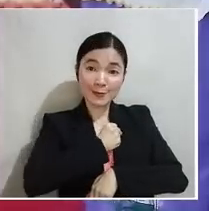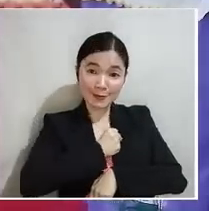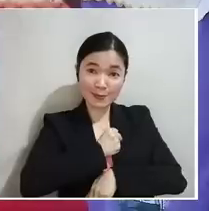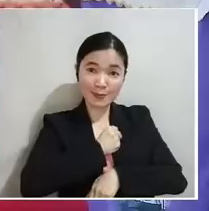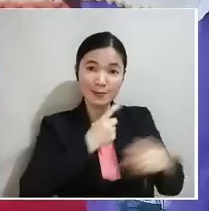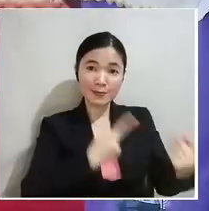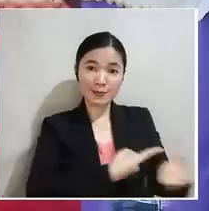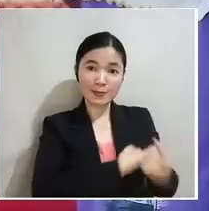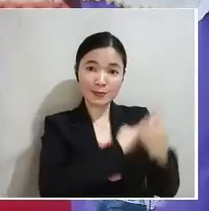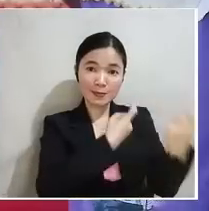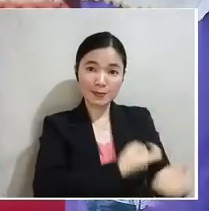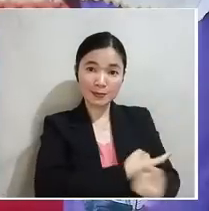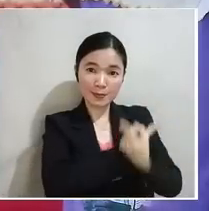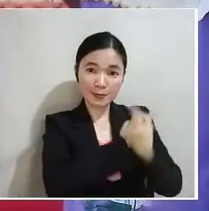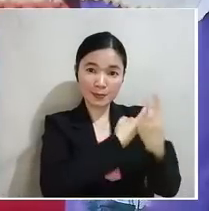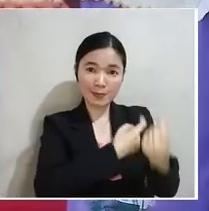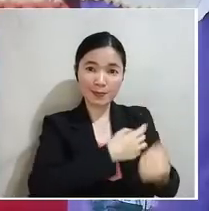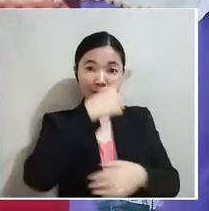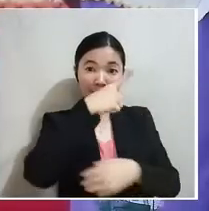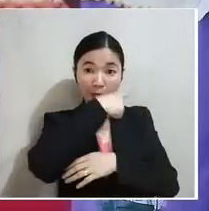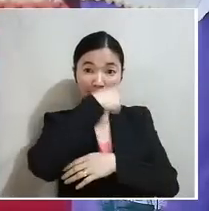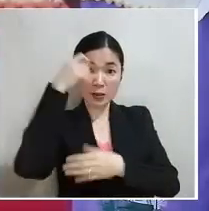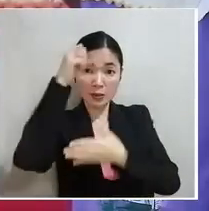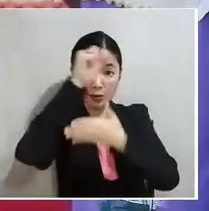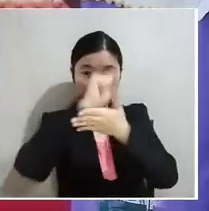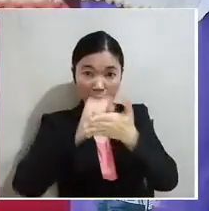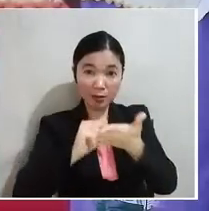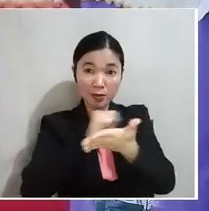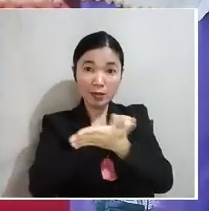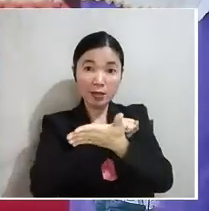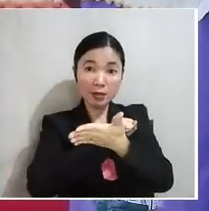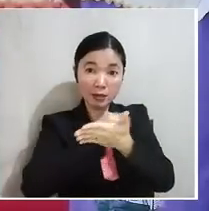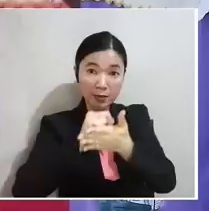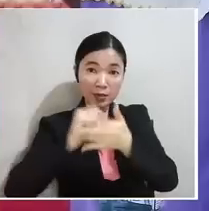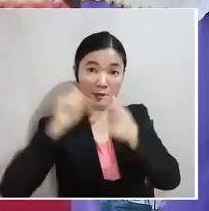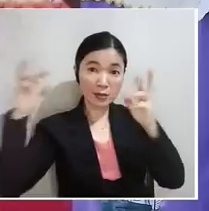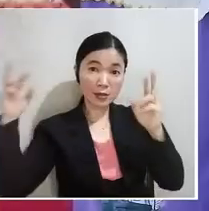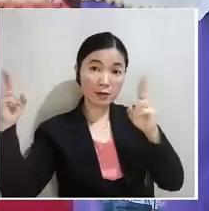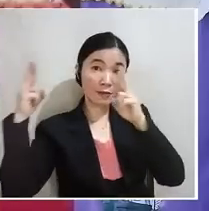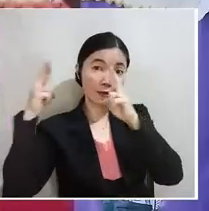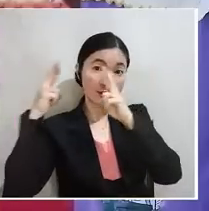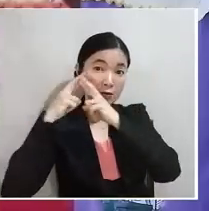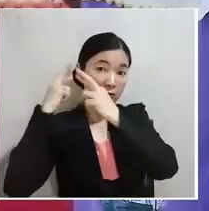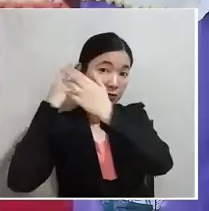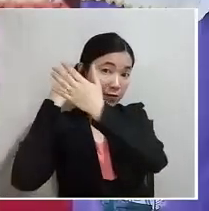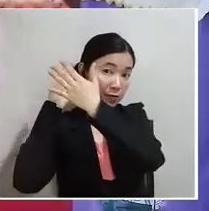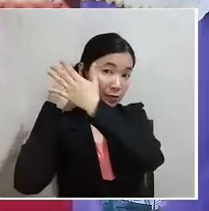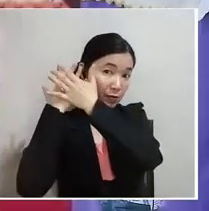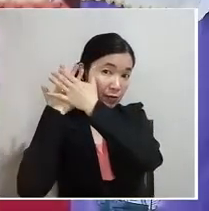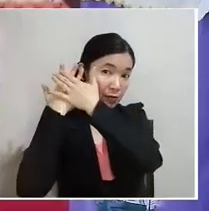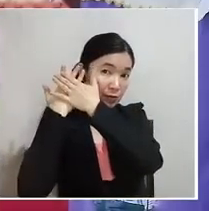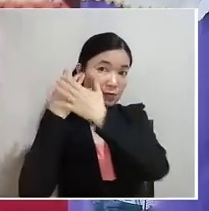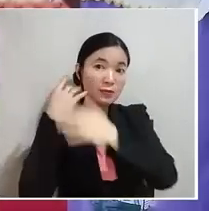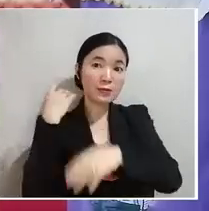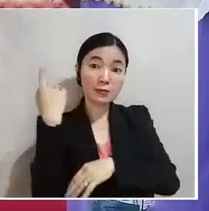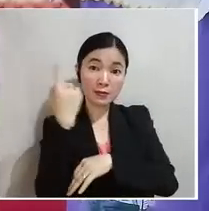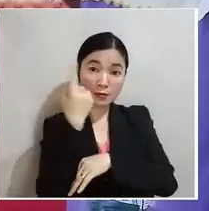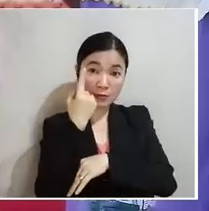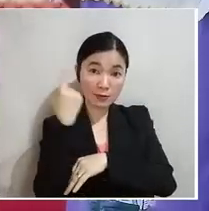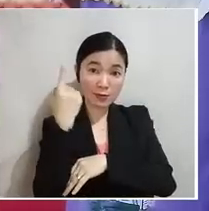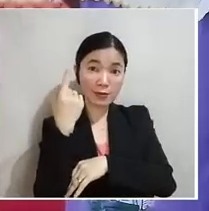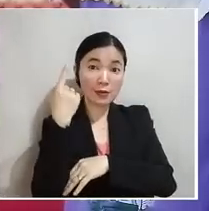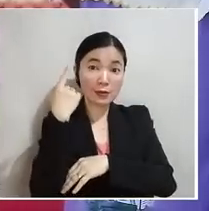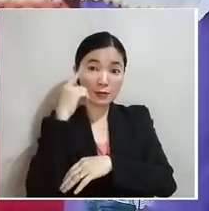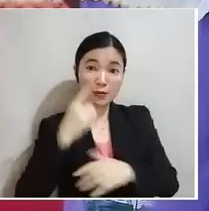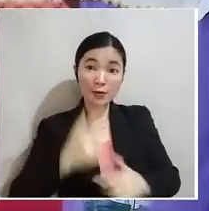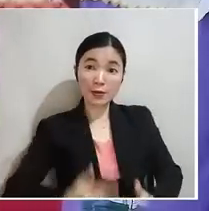Because the sacrament of reconciliation is only for the living.